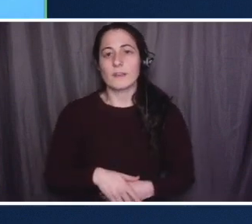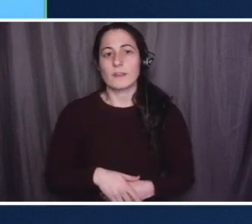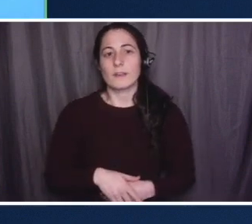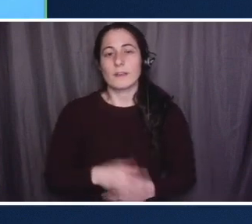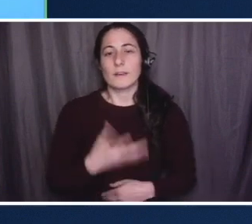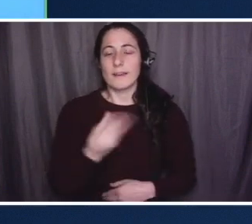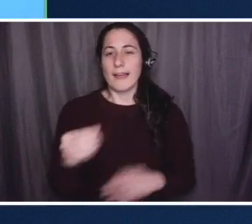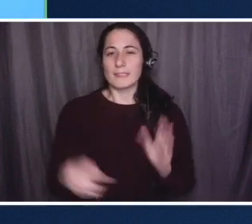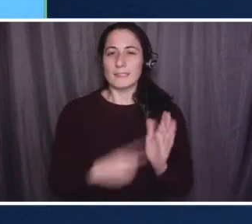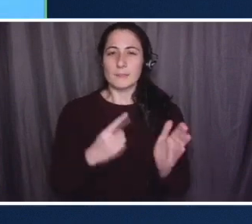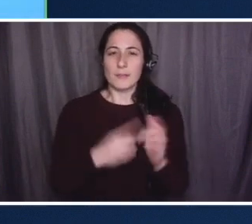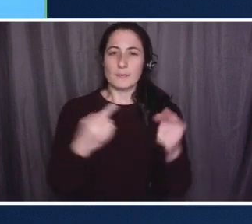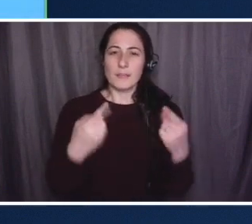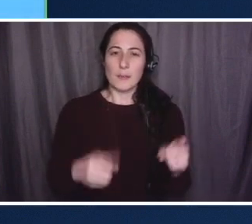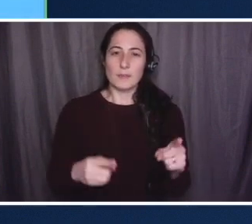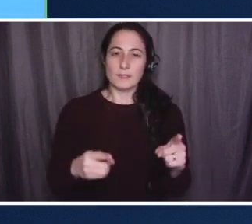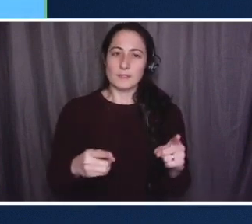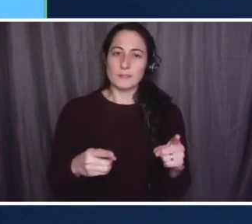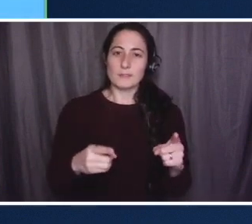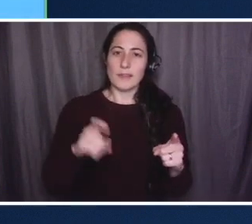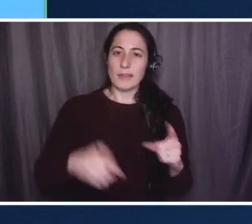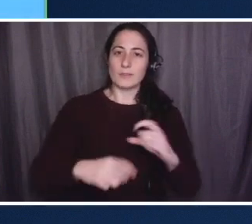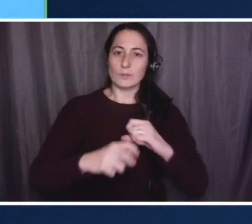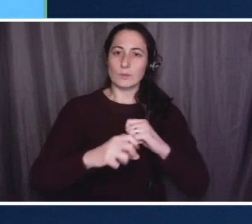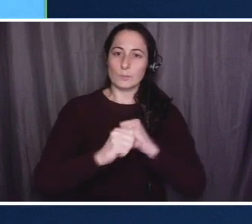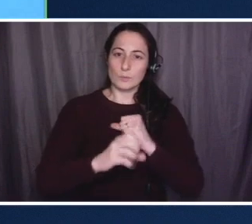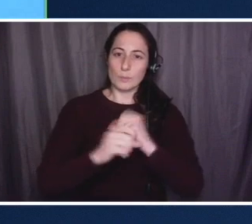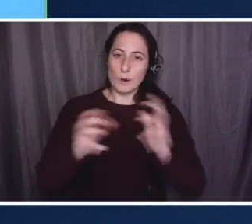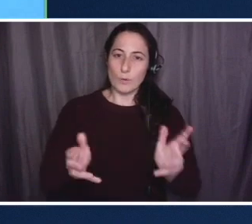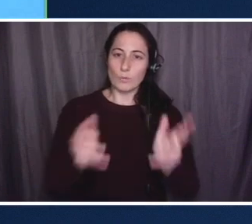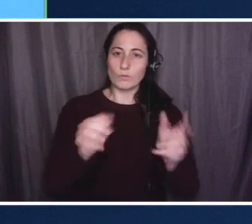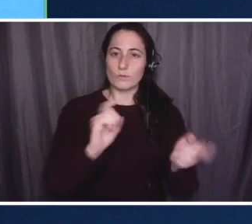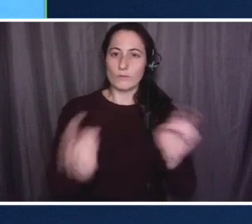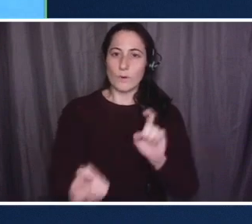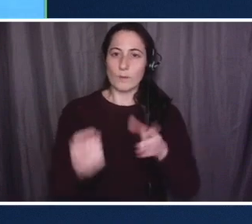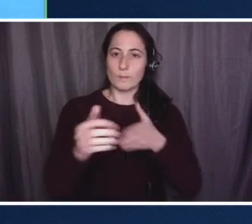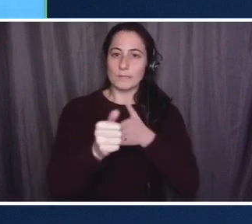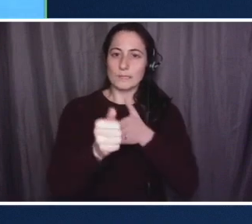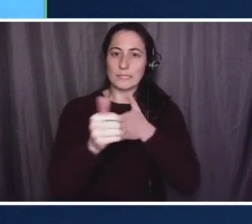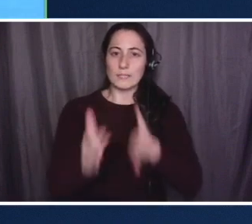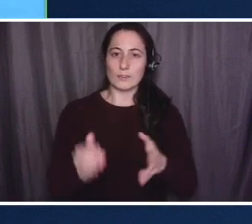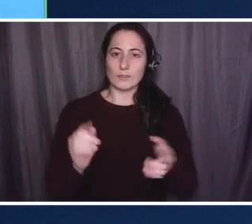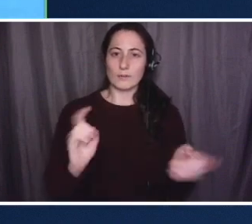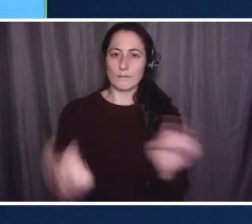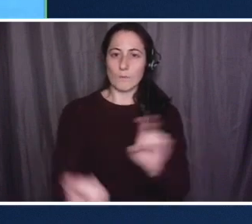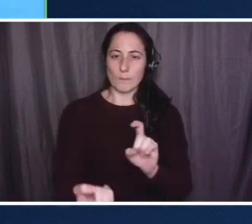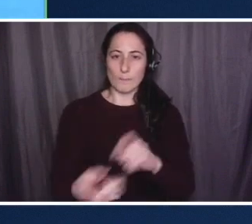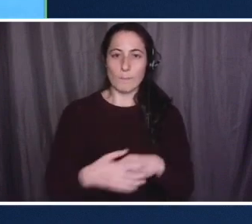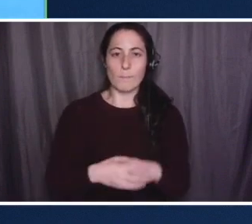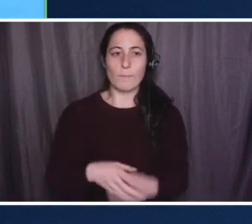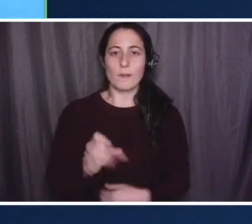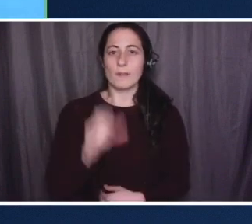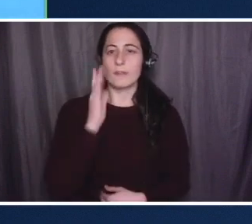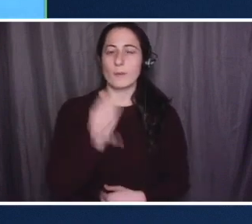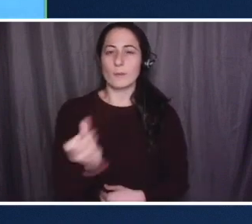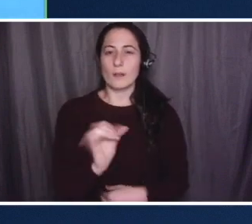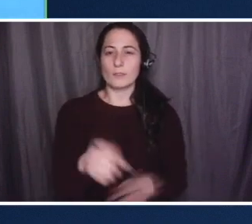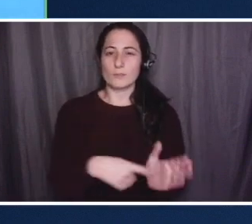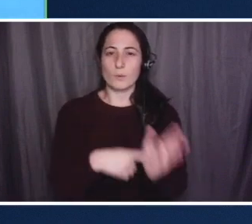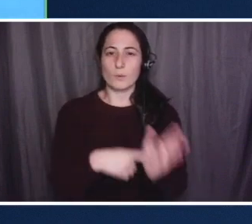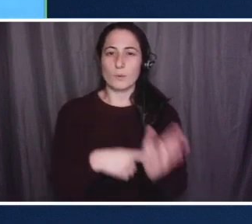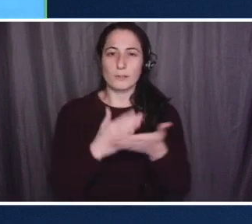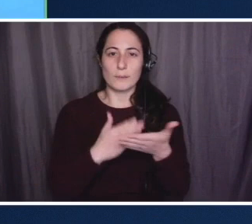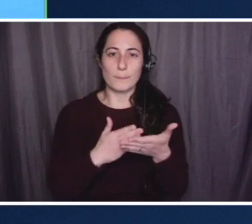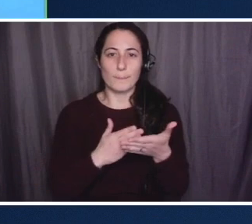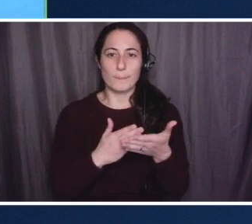sometimes also to promote reforms, to promote legal reforms, and also that requires some